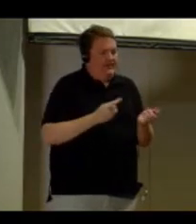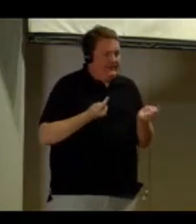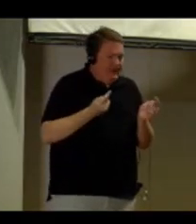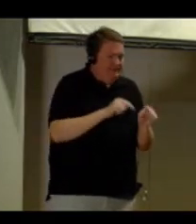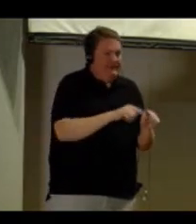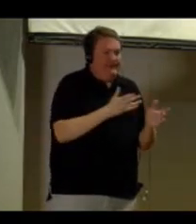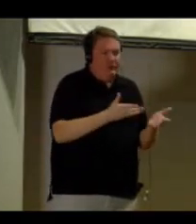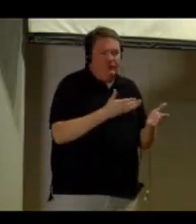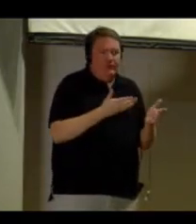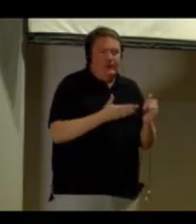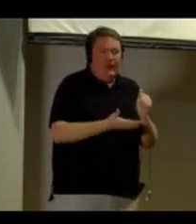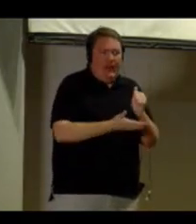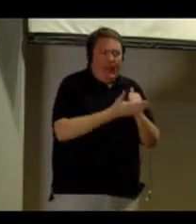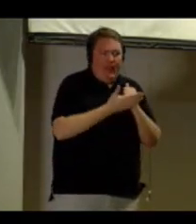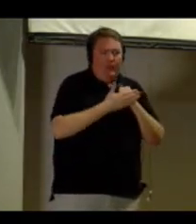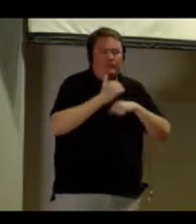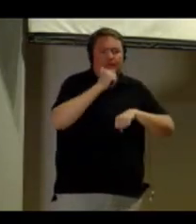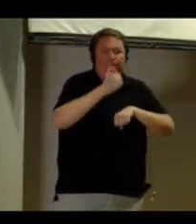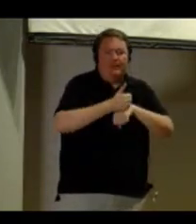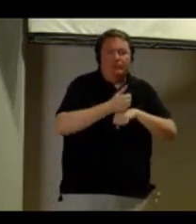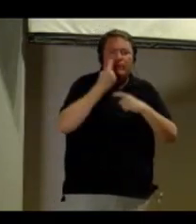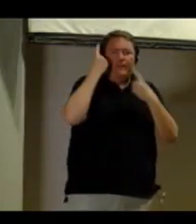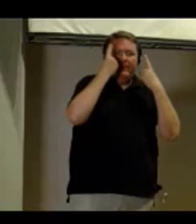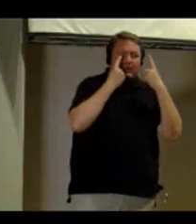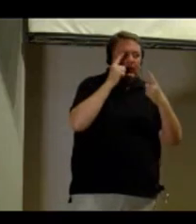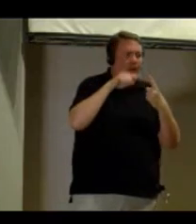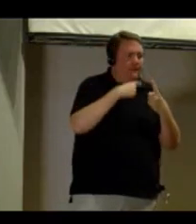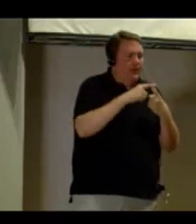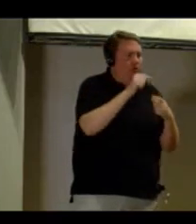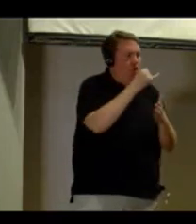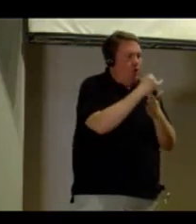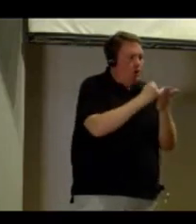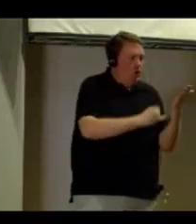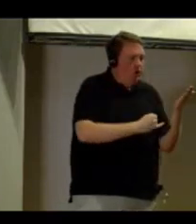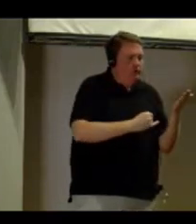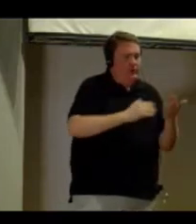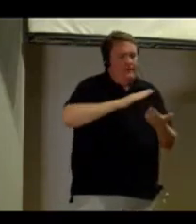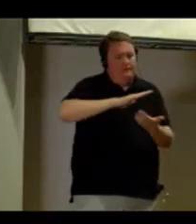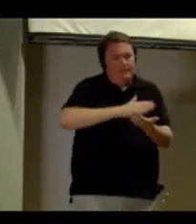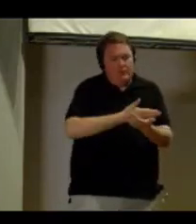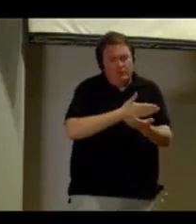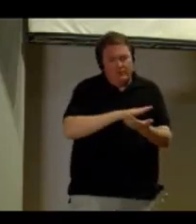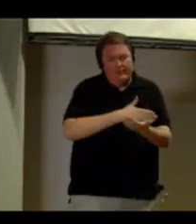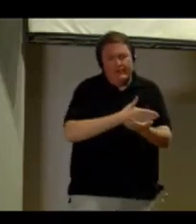about art, music, science, and the museum in your